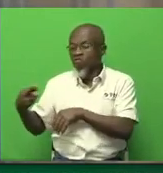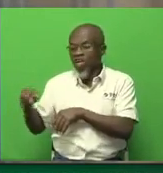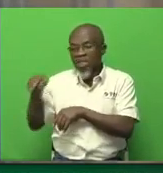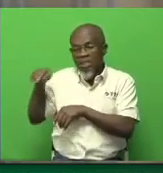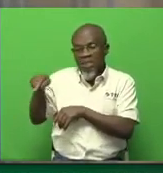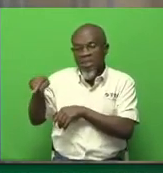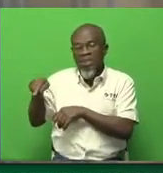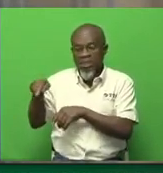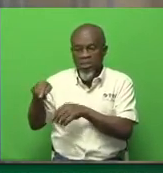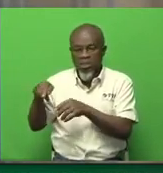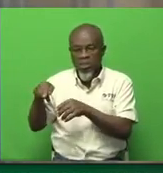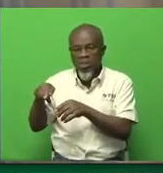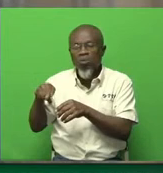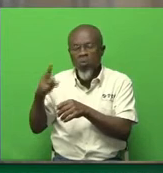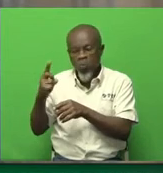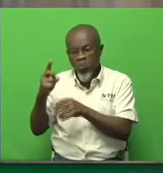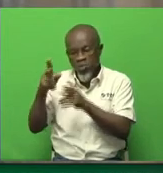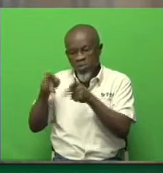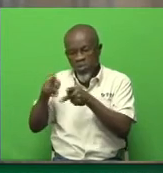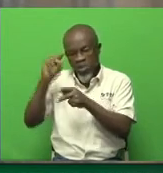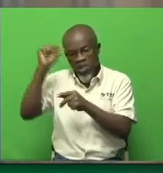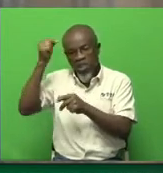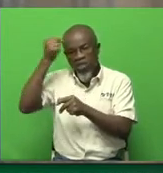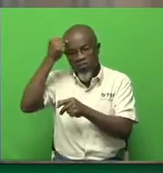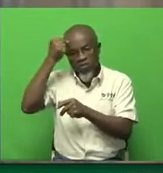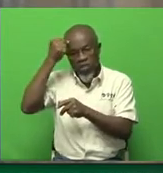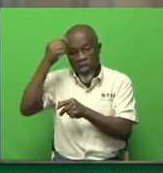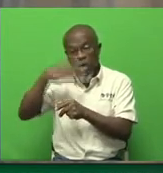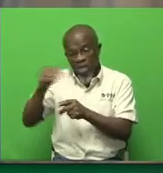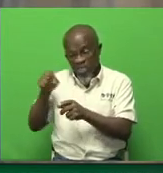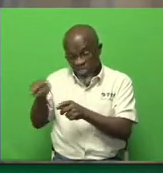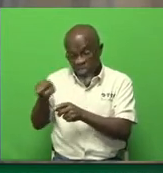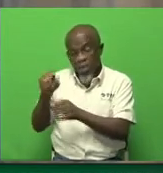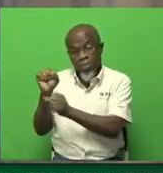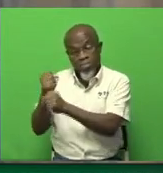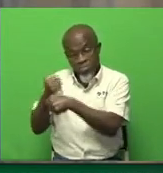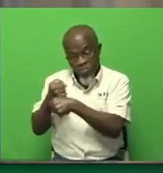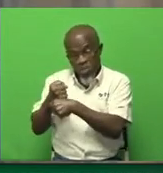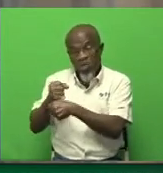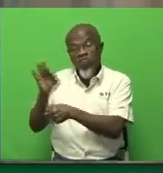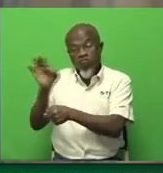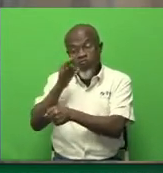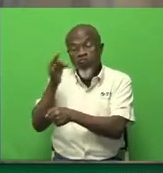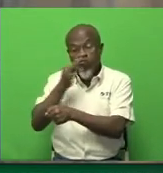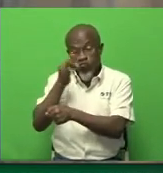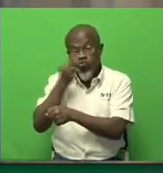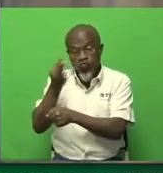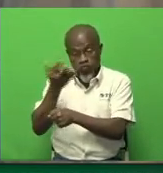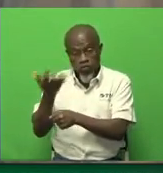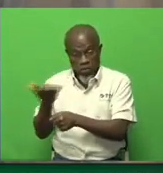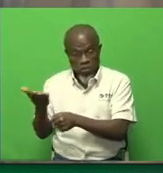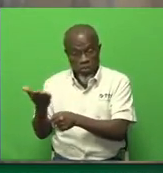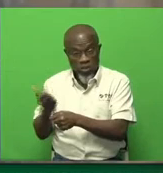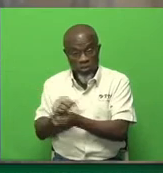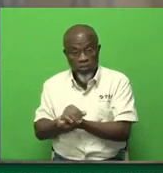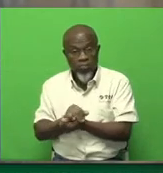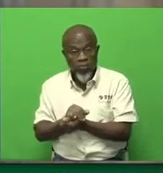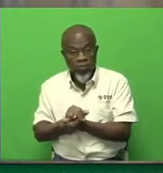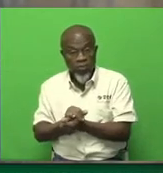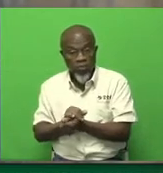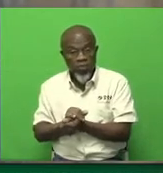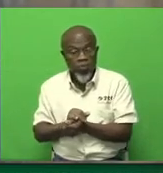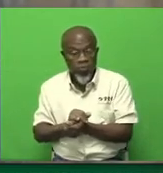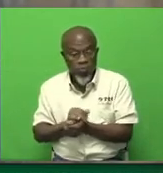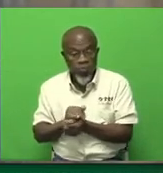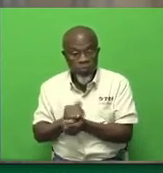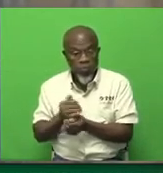is also a manufacturer of food products so on the one hand you have the manufacturing sector receiving on the other